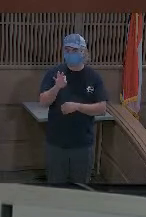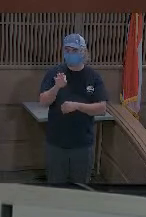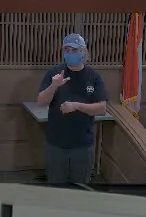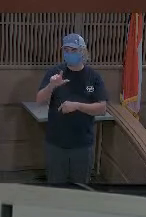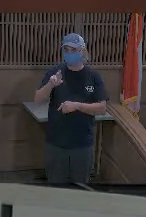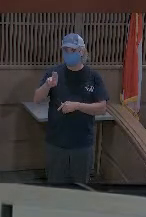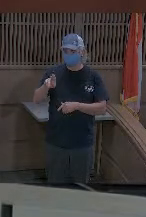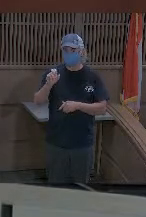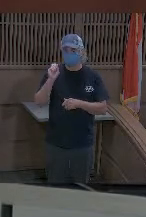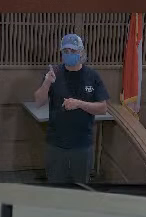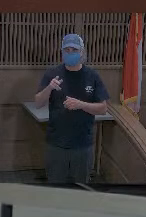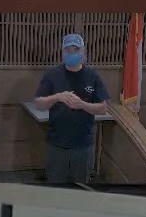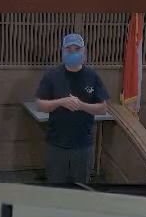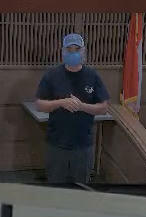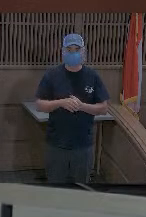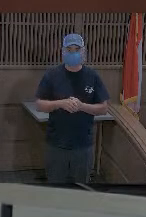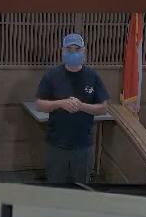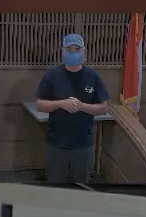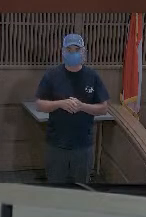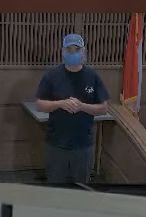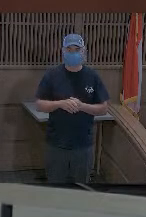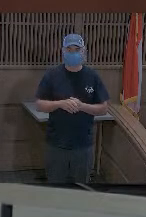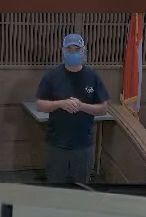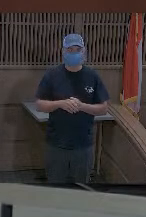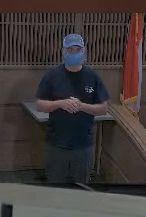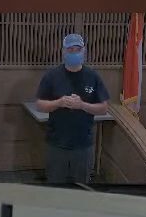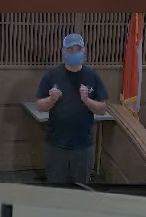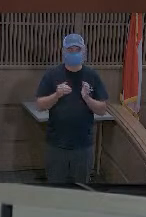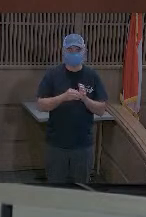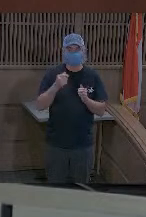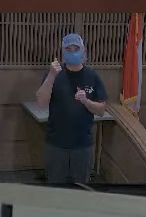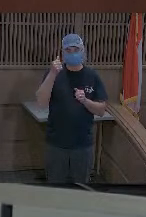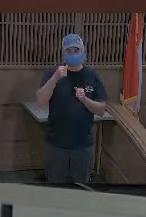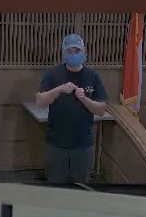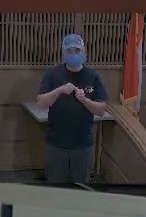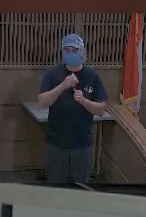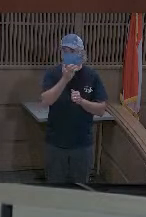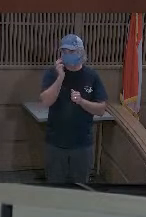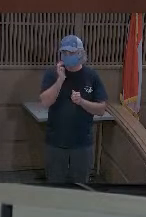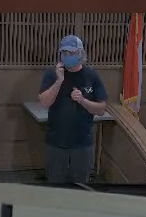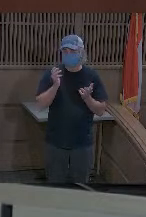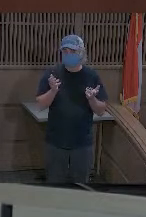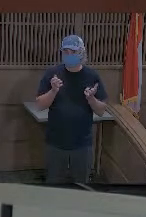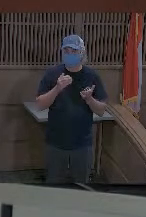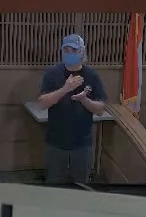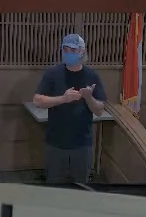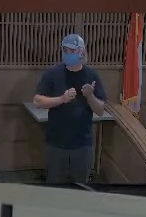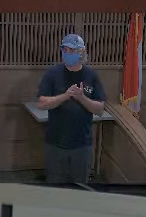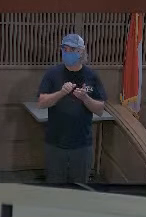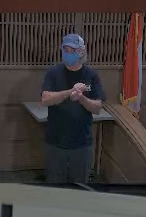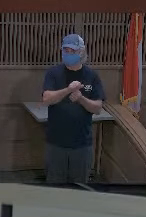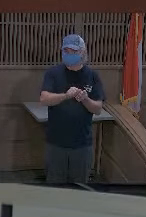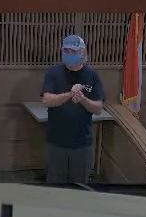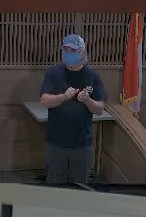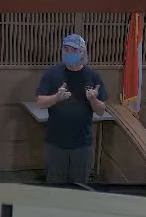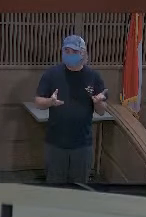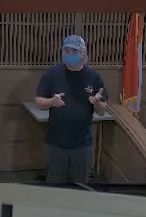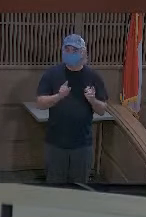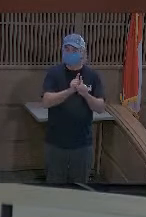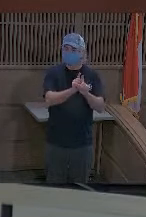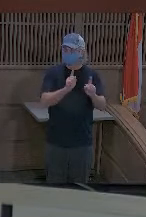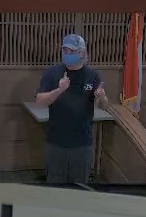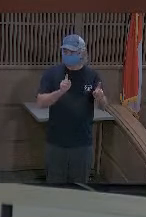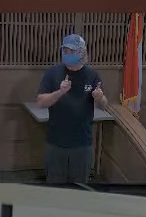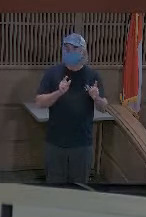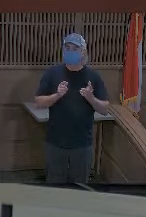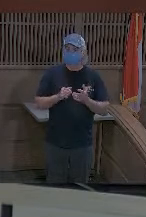from Phoebe caregivers, and we hope to see you there. Again, remember to wear your masks, wash your hands, maintain social distancing, and